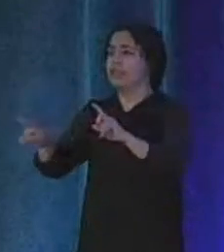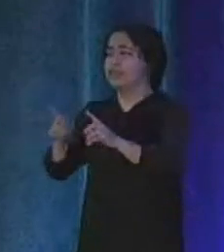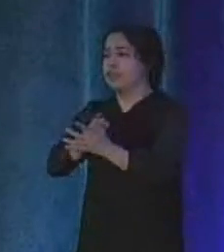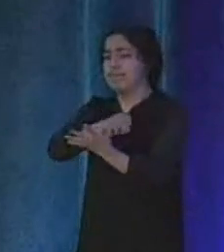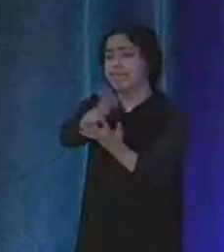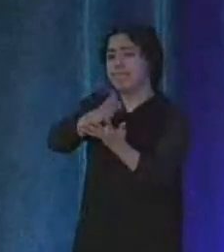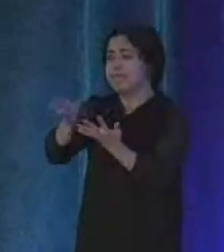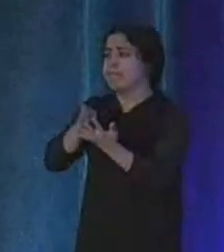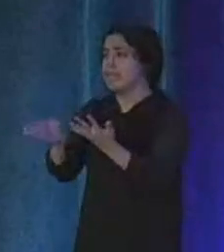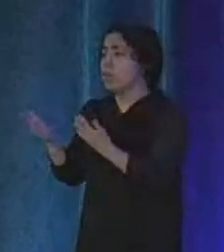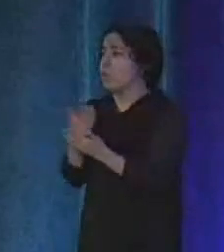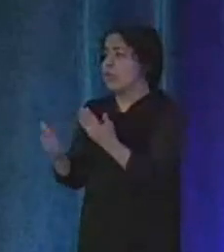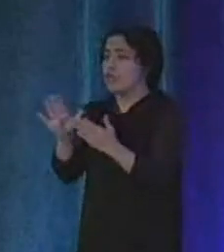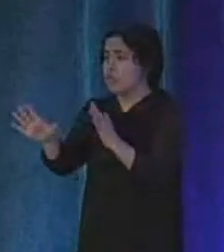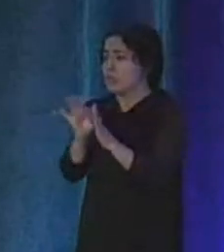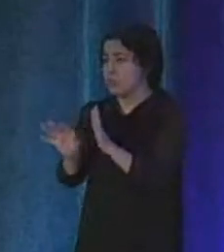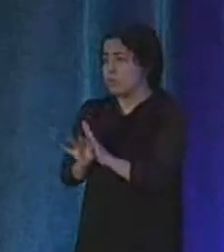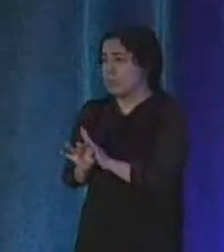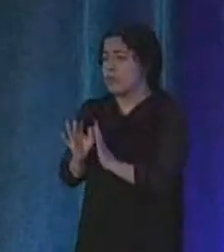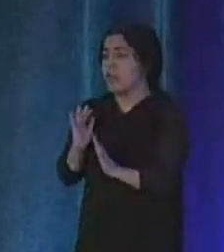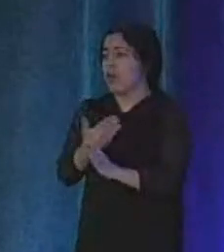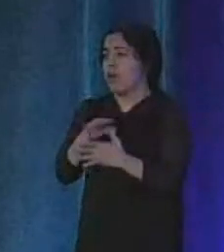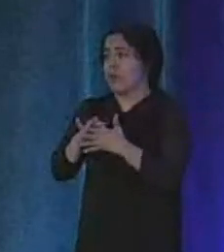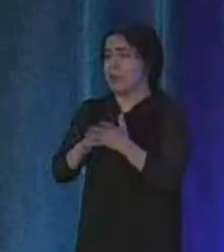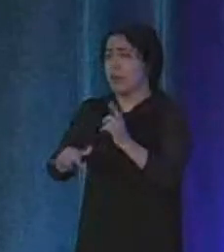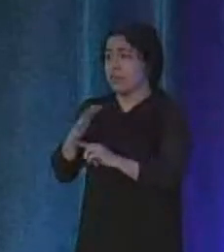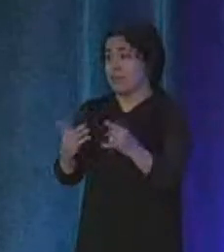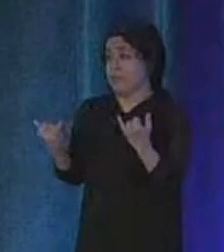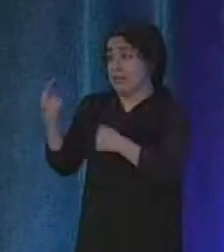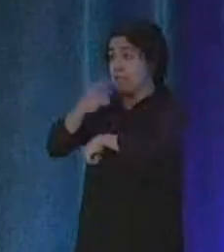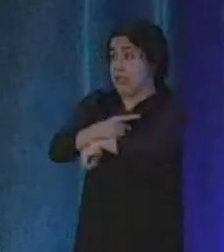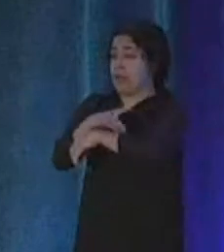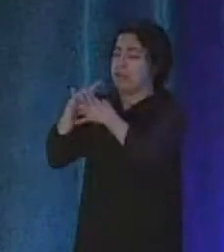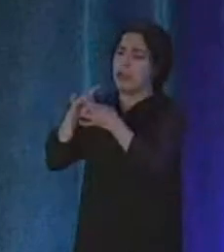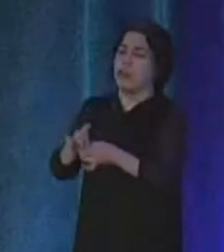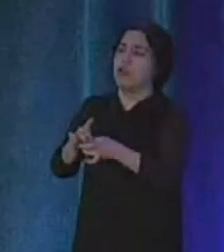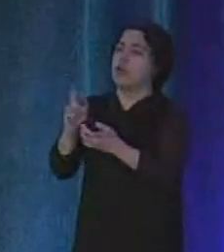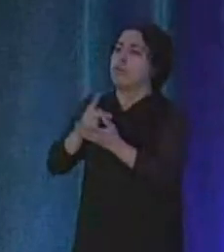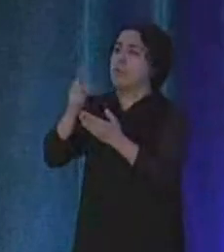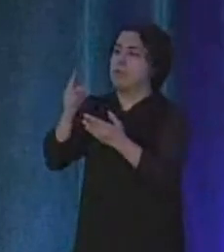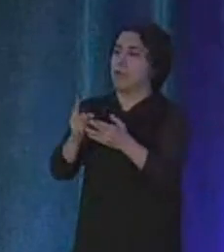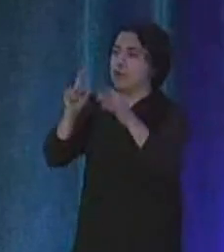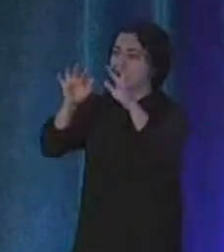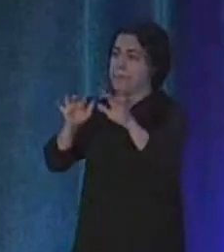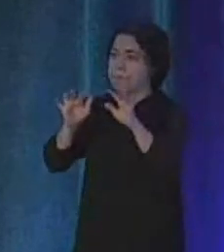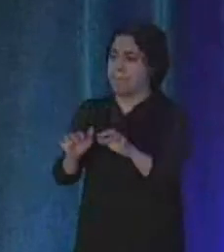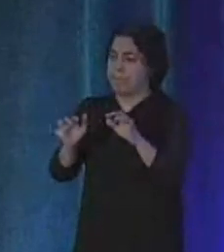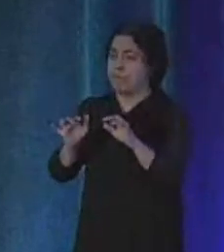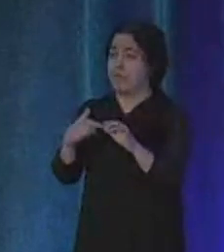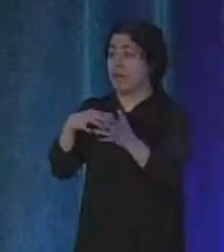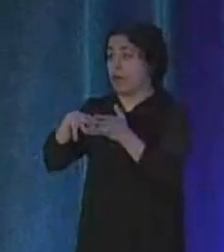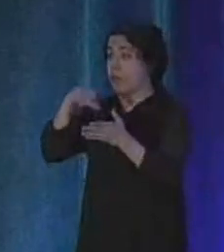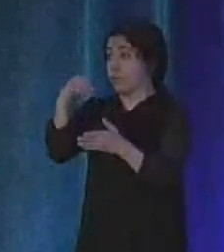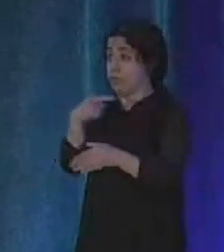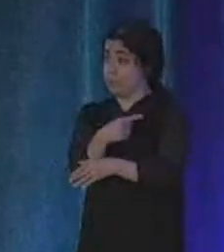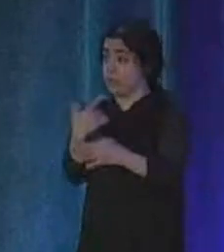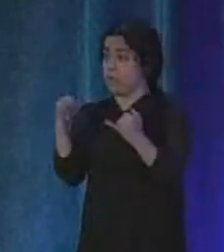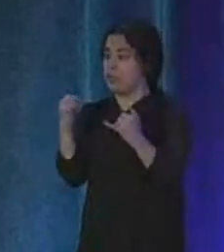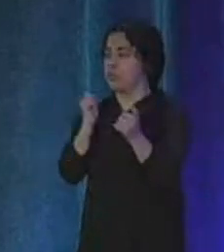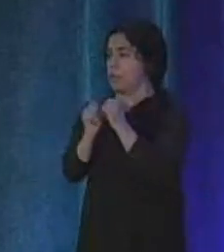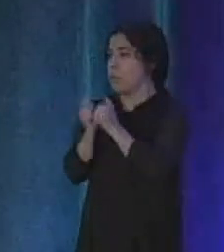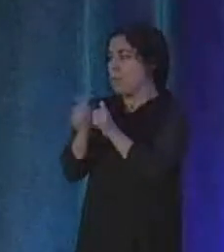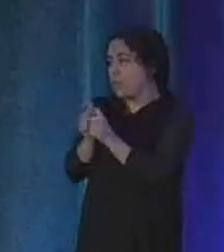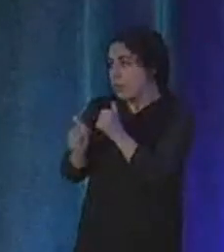on whatever it is that you choose. Our context here today is programming, but I learned this kind of thing playing sports. You can take this